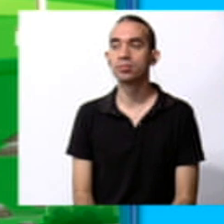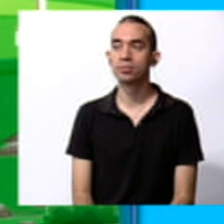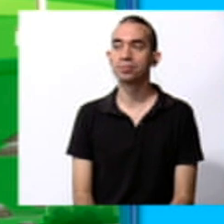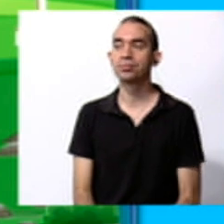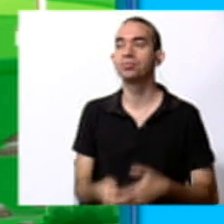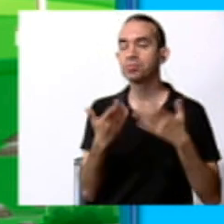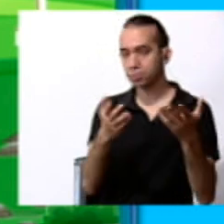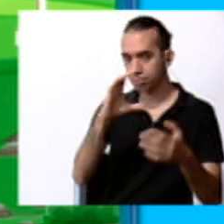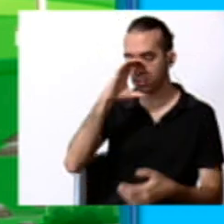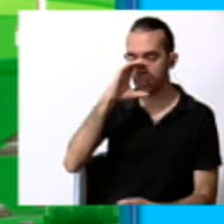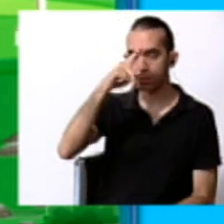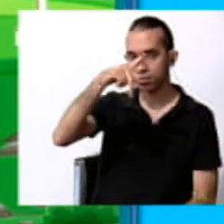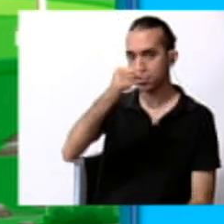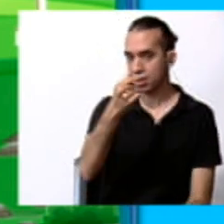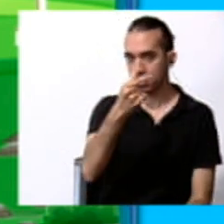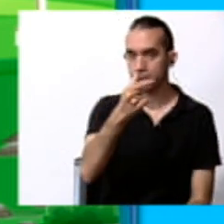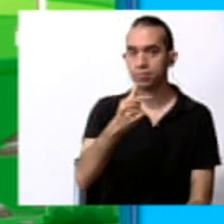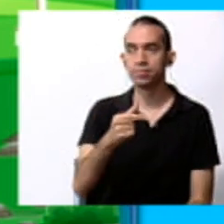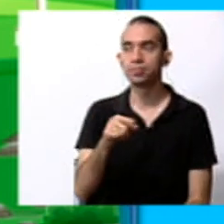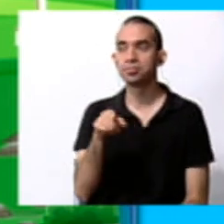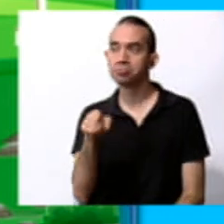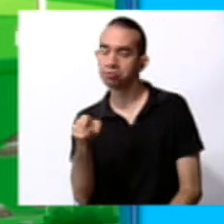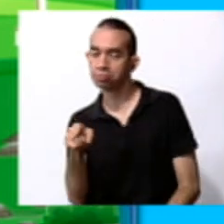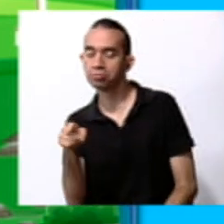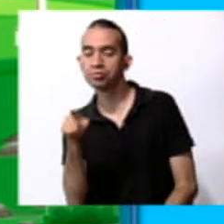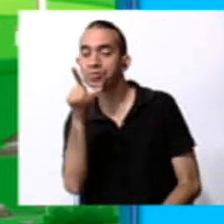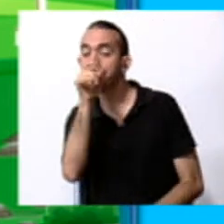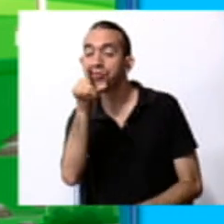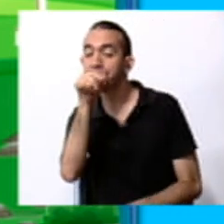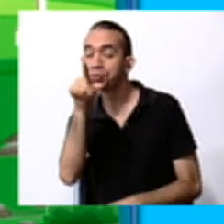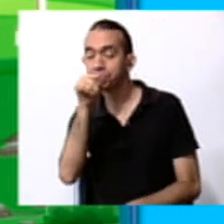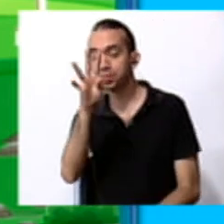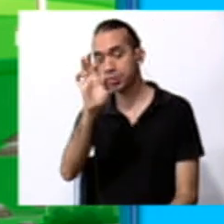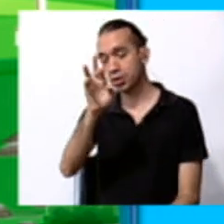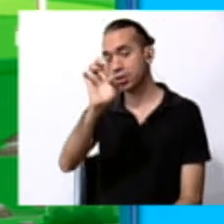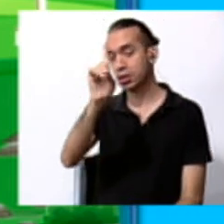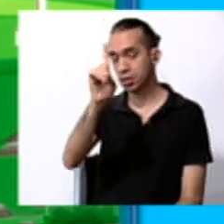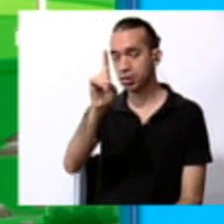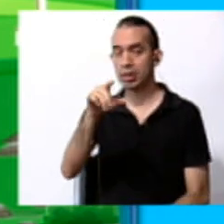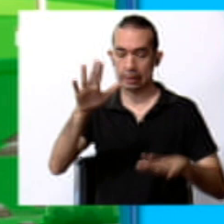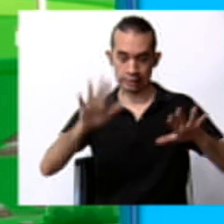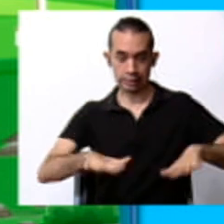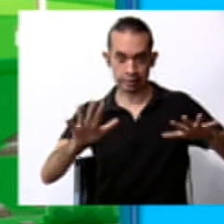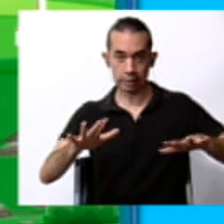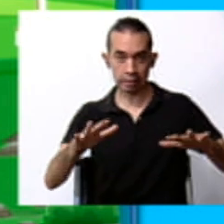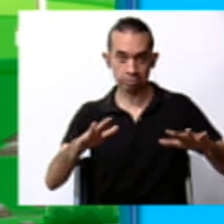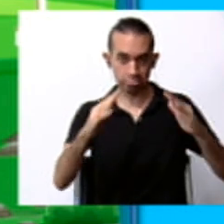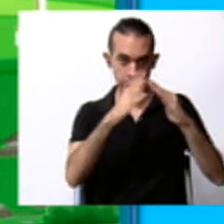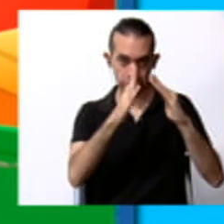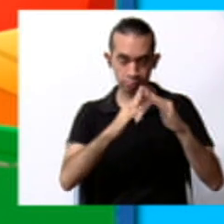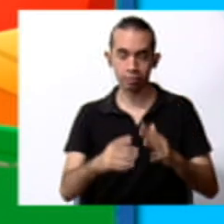This is a pig, and this is a bird. They live on the farm.